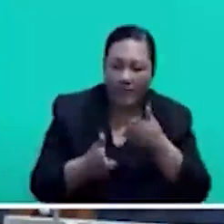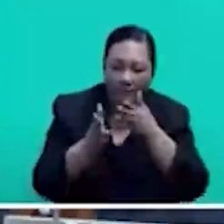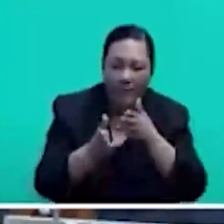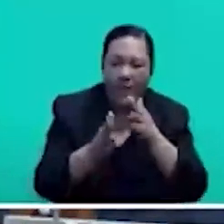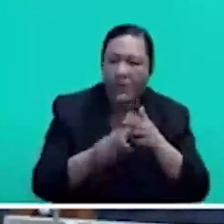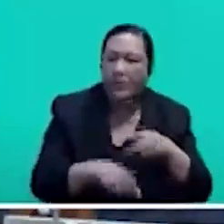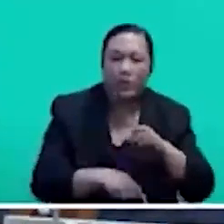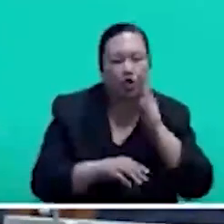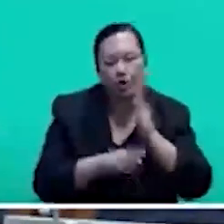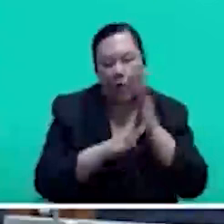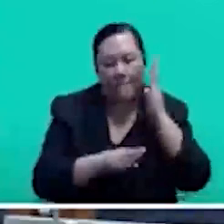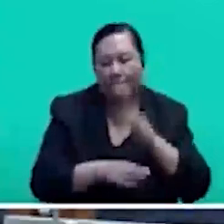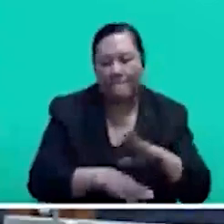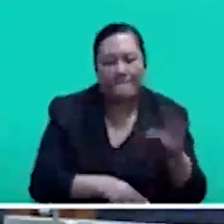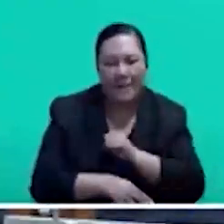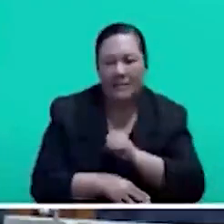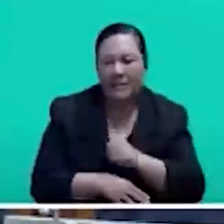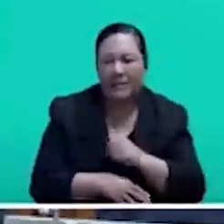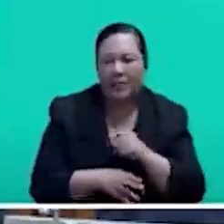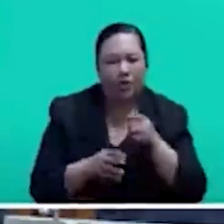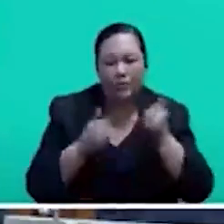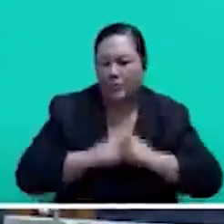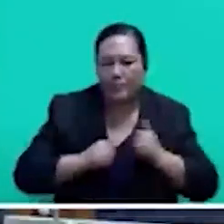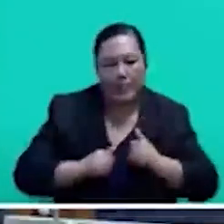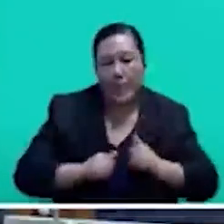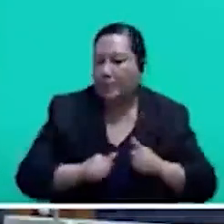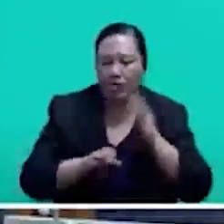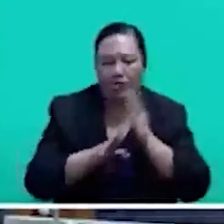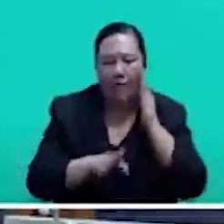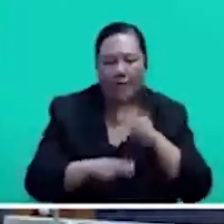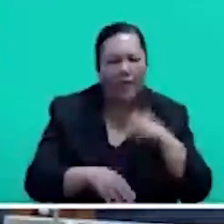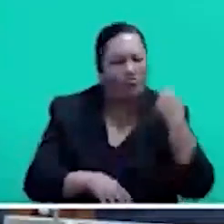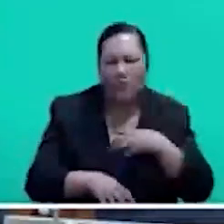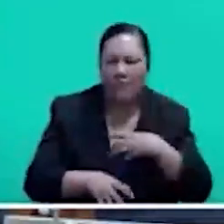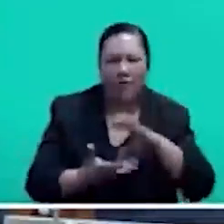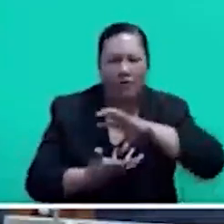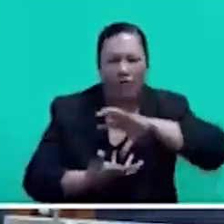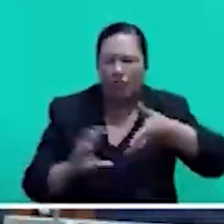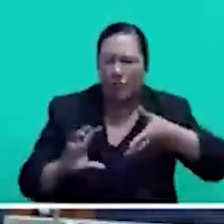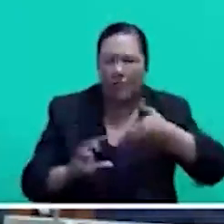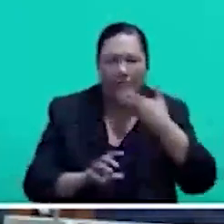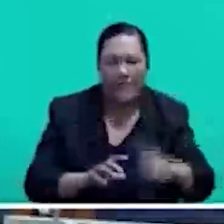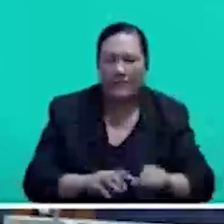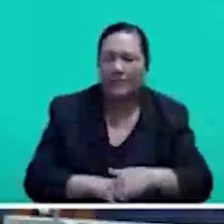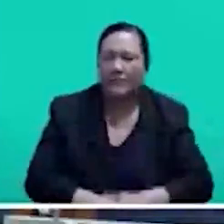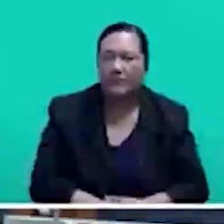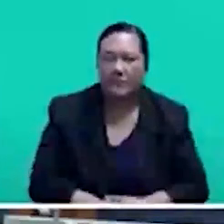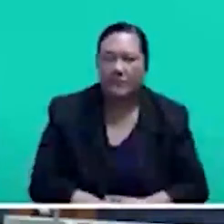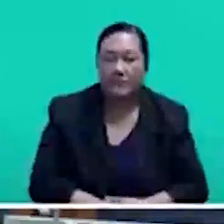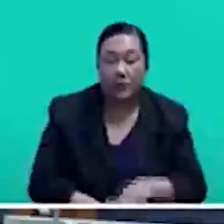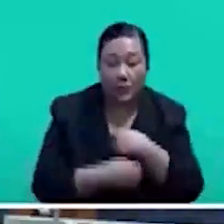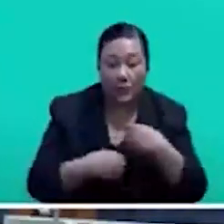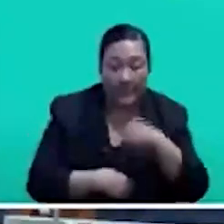stop. No more coups. Honourable Speaker, we the Fijian people desire